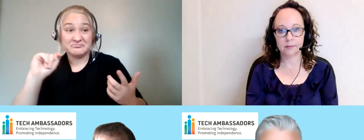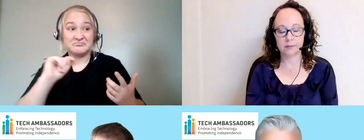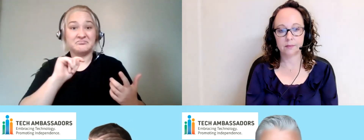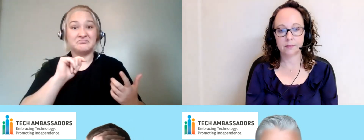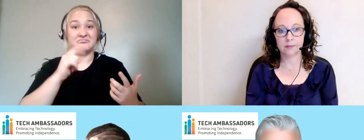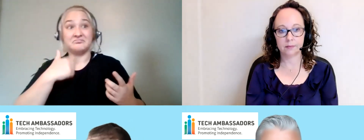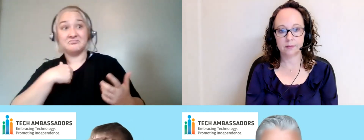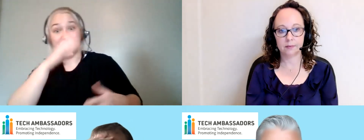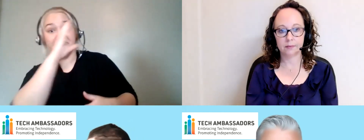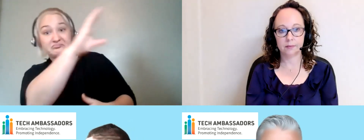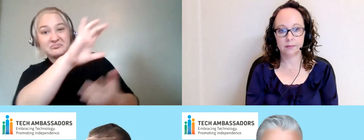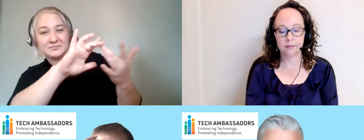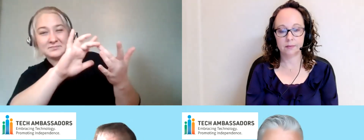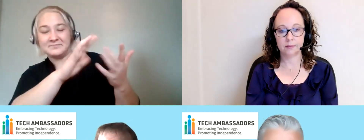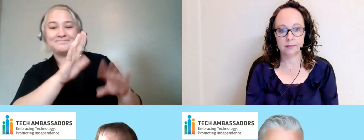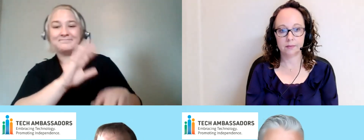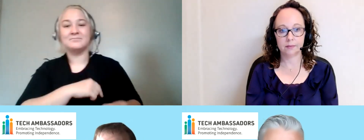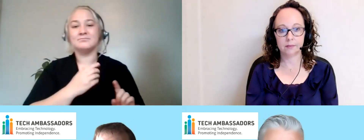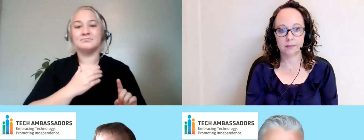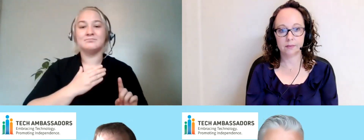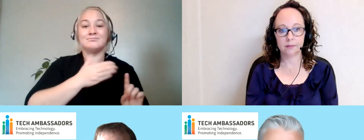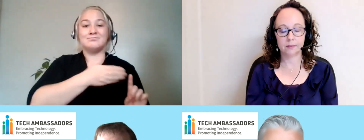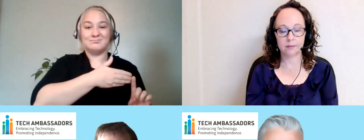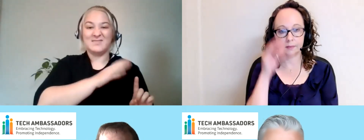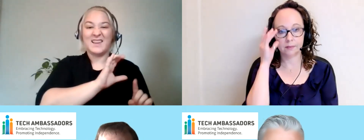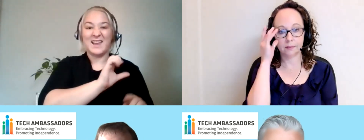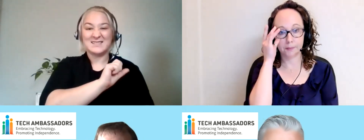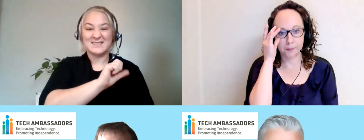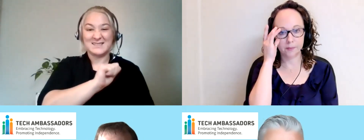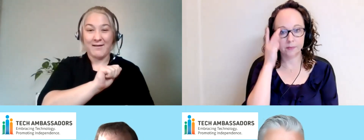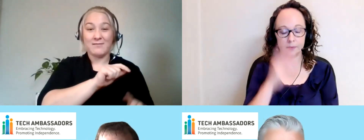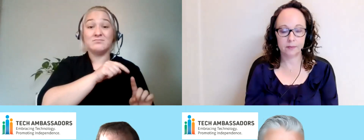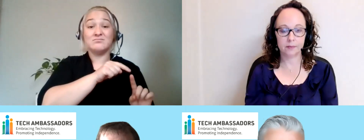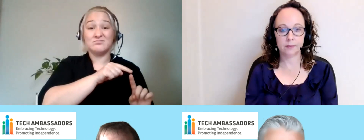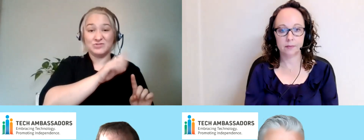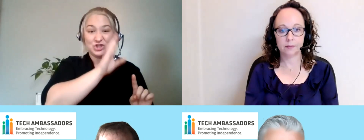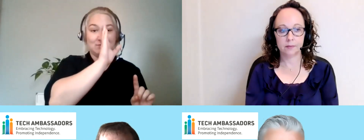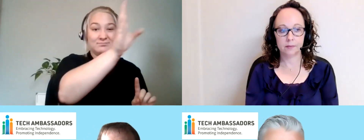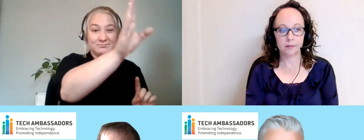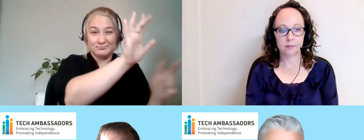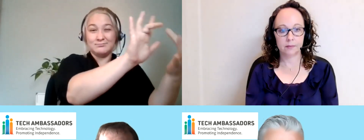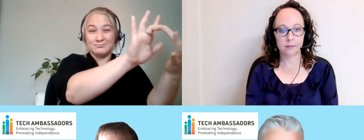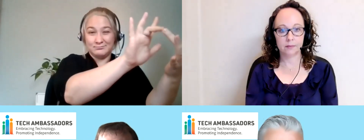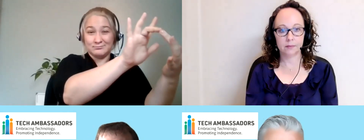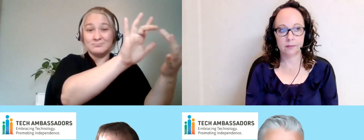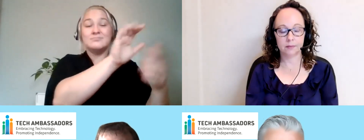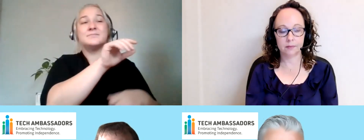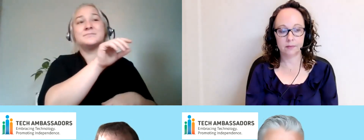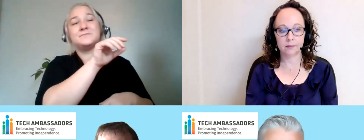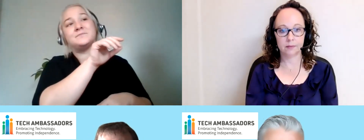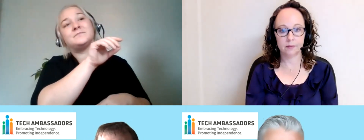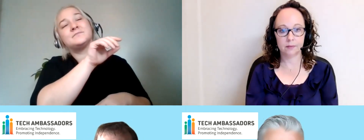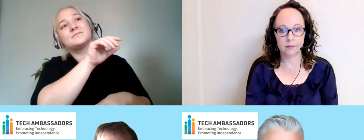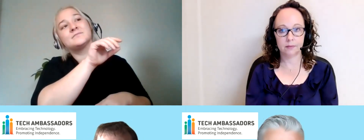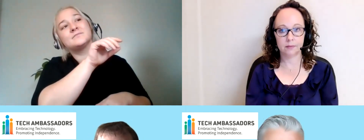And like she's able to like reach out